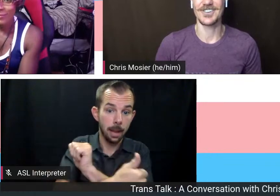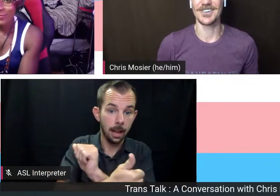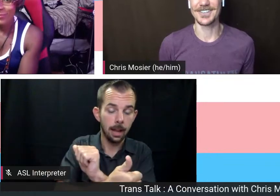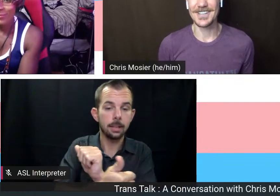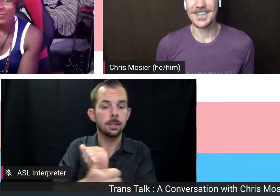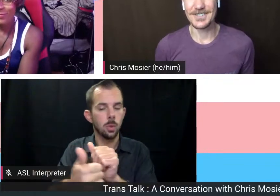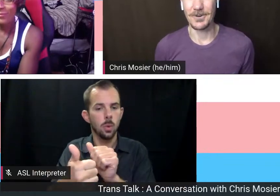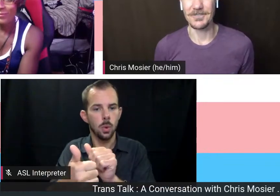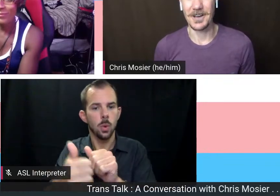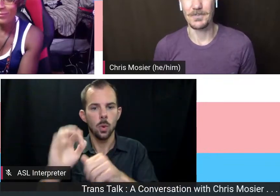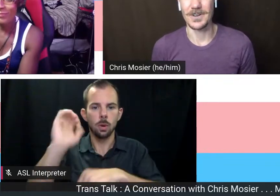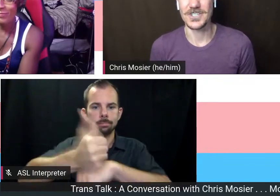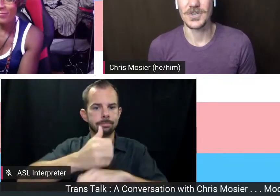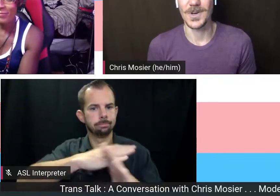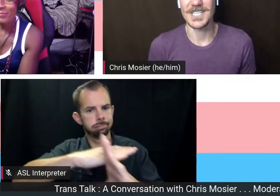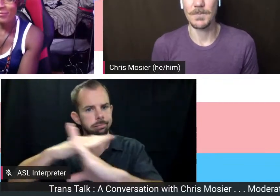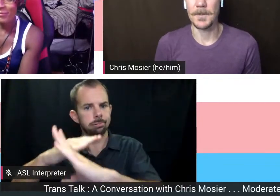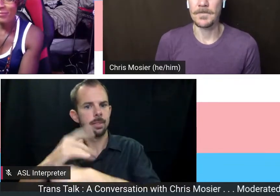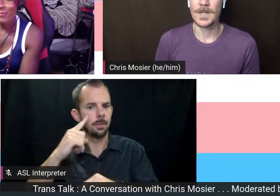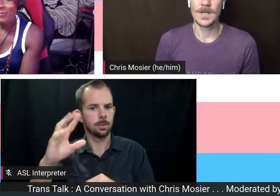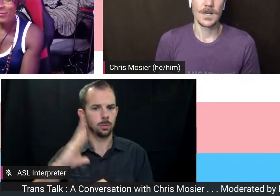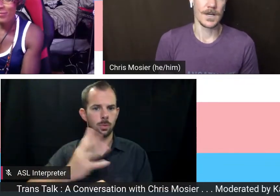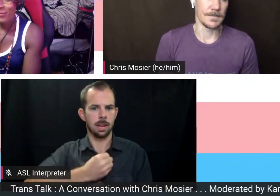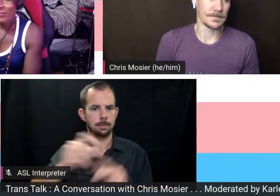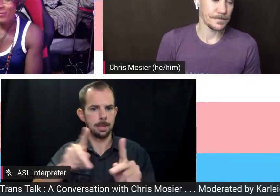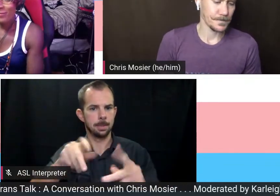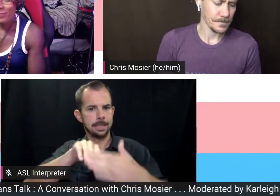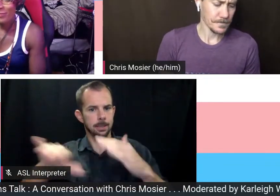an extra sort of gut punch to us. But,